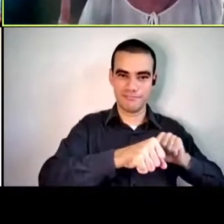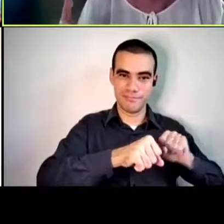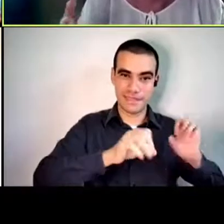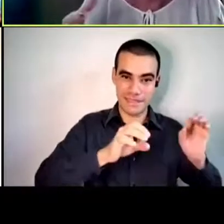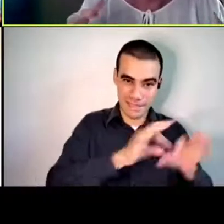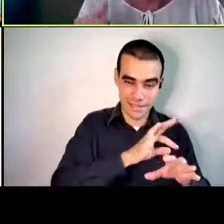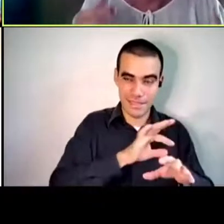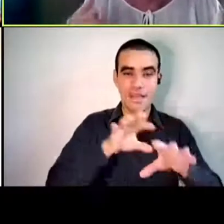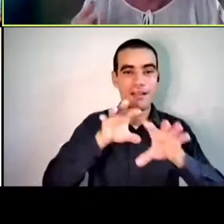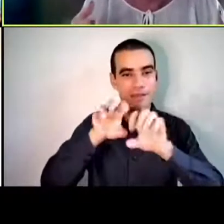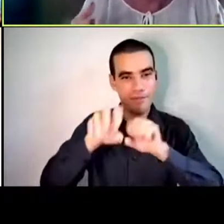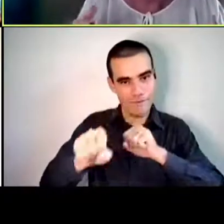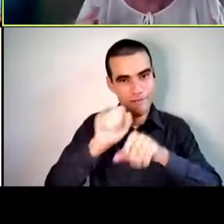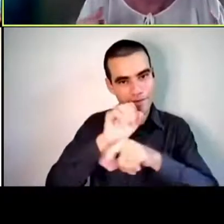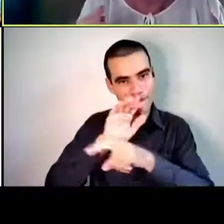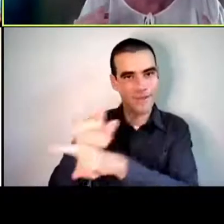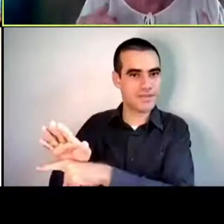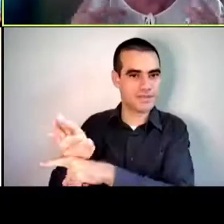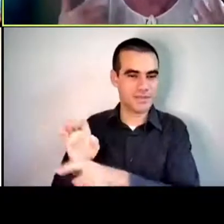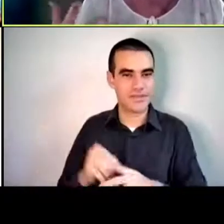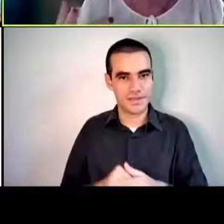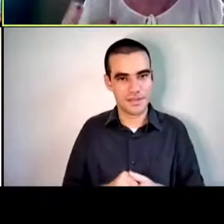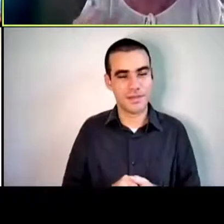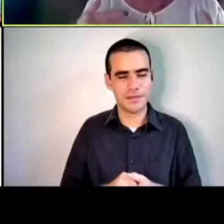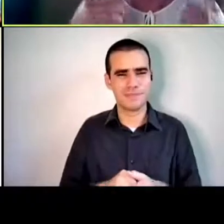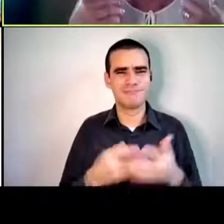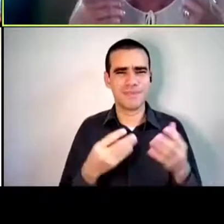But how to break this